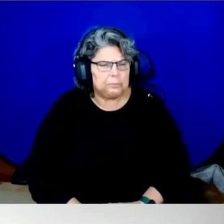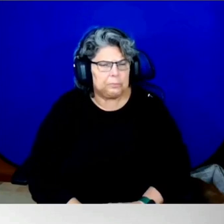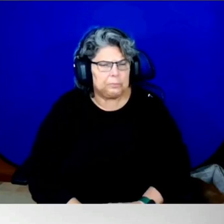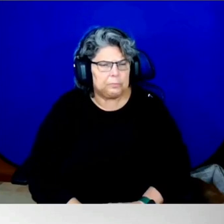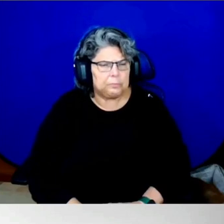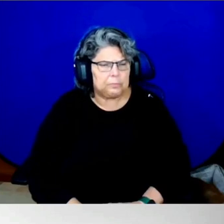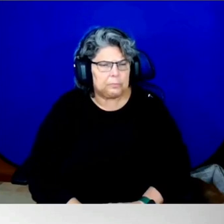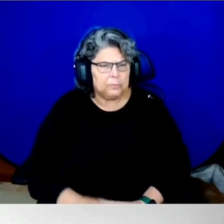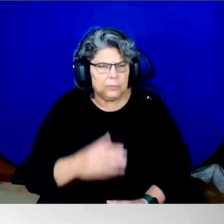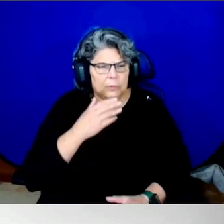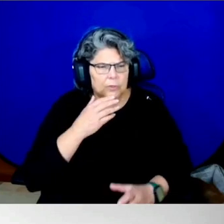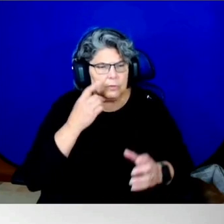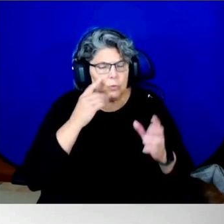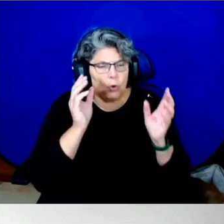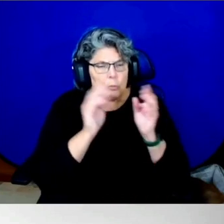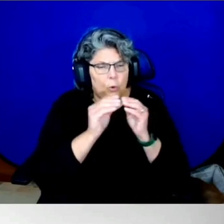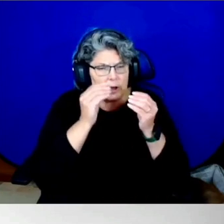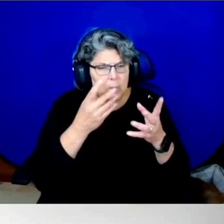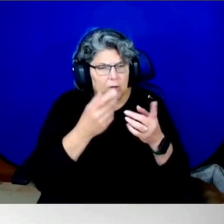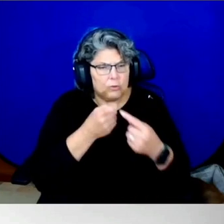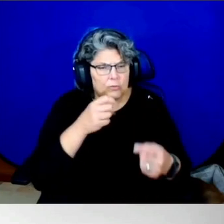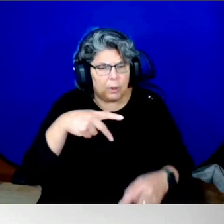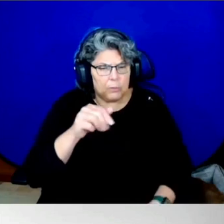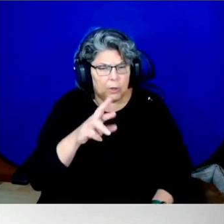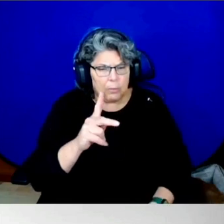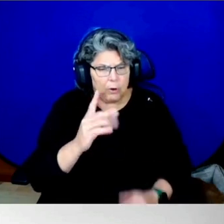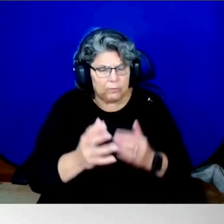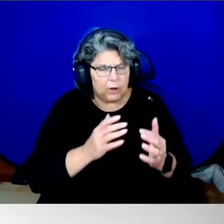For more information from the Park Fire, please go to